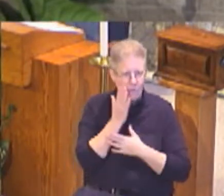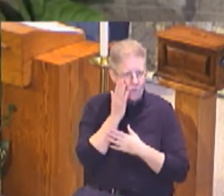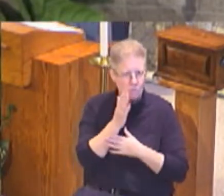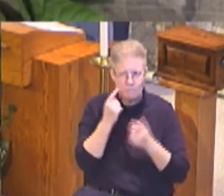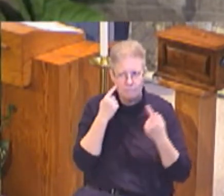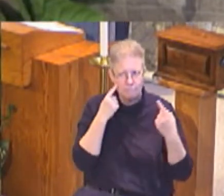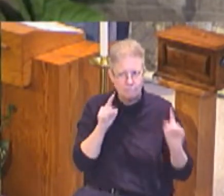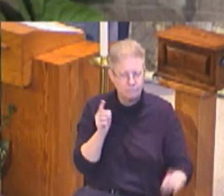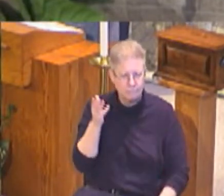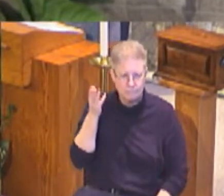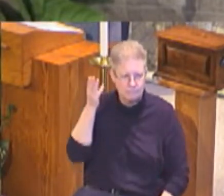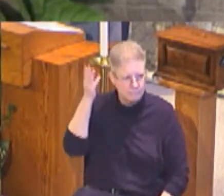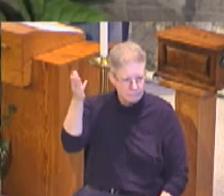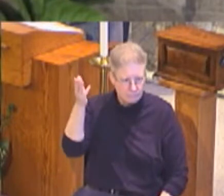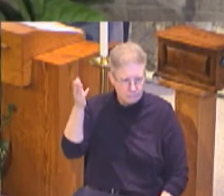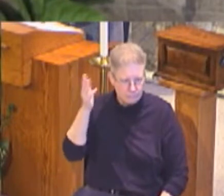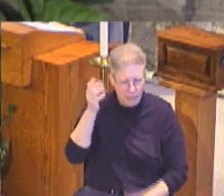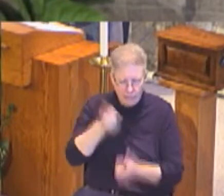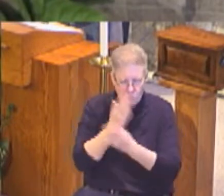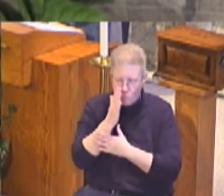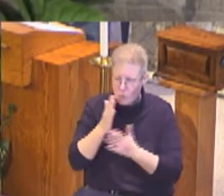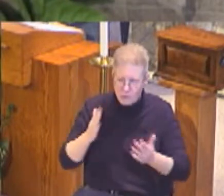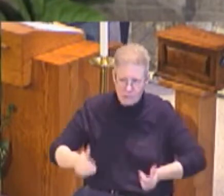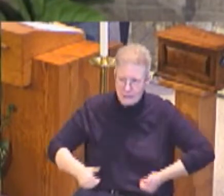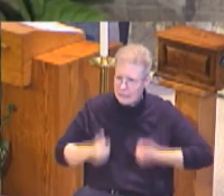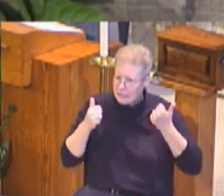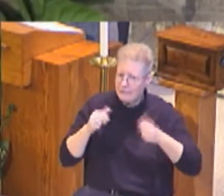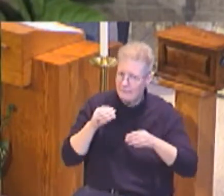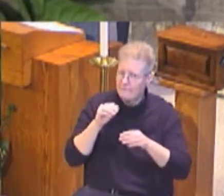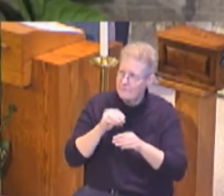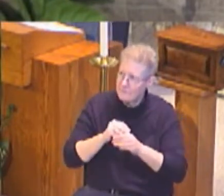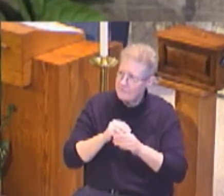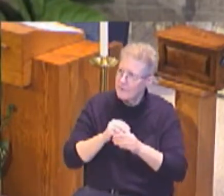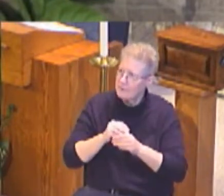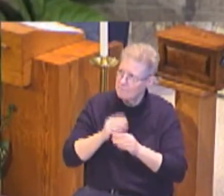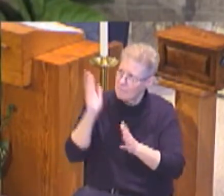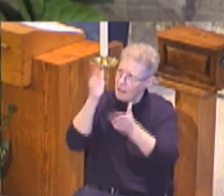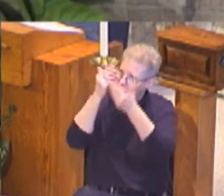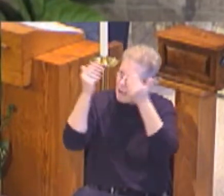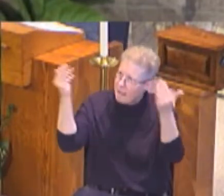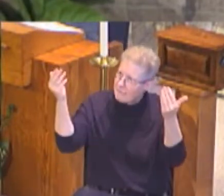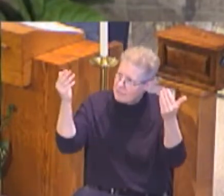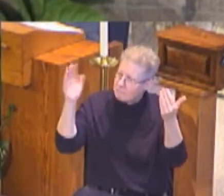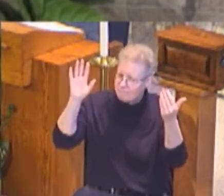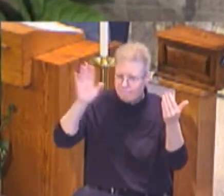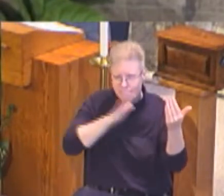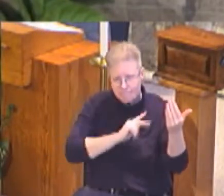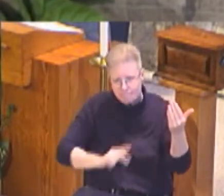is destined to live in the kingdom of heaven sooner or later.